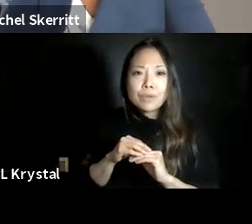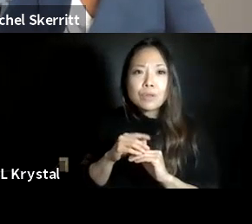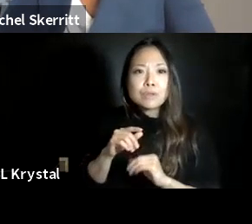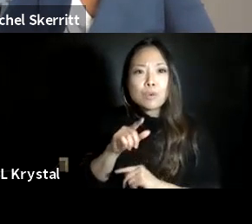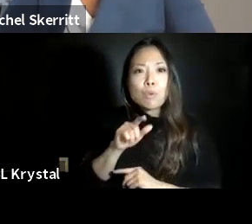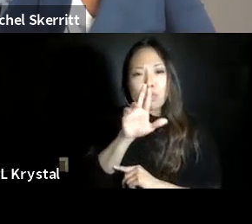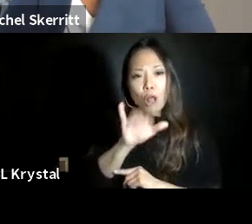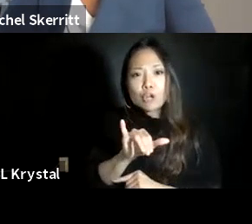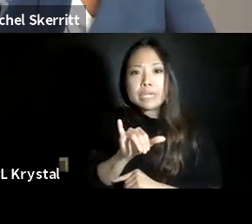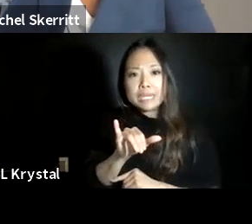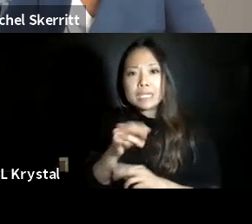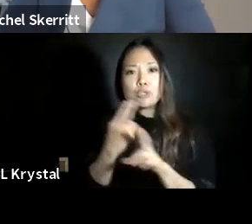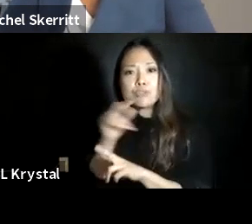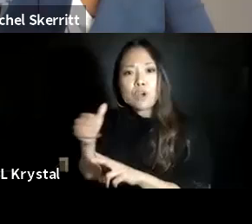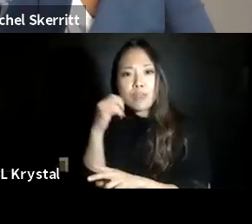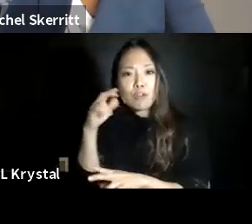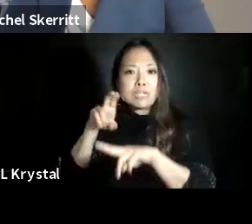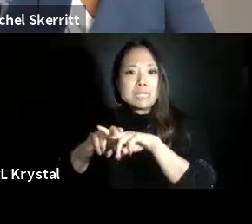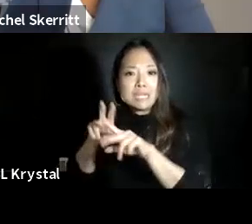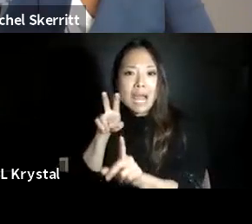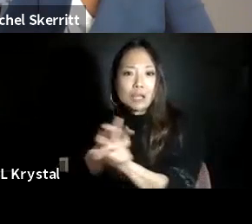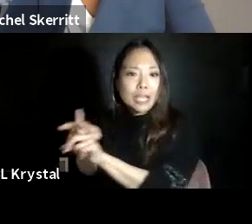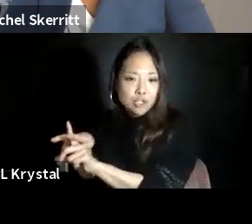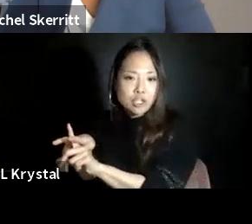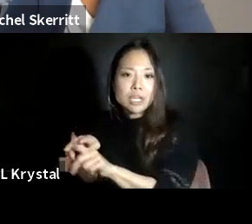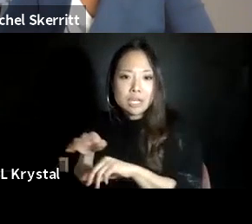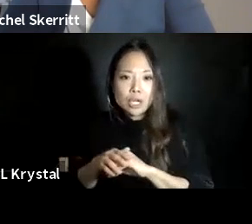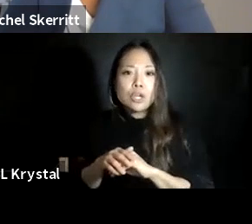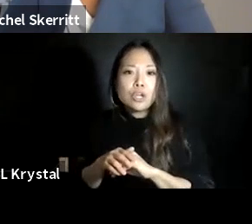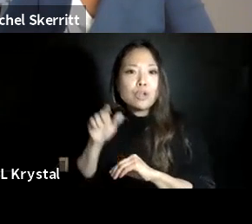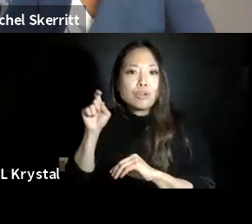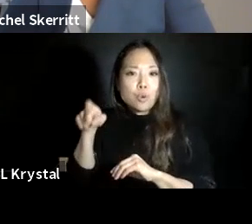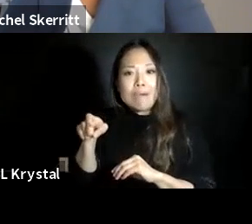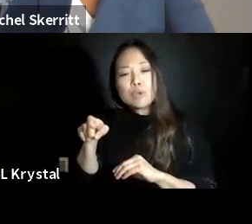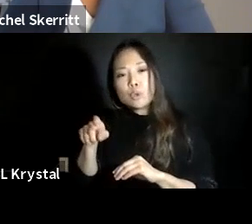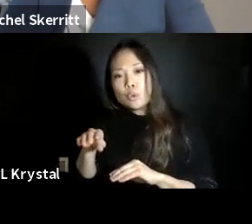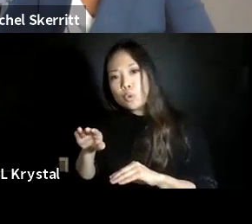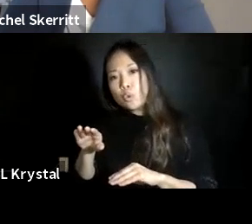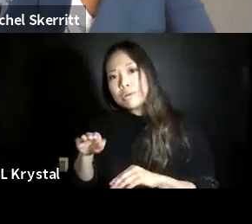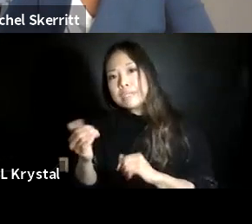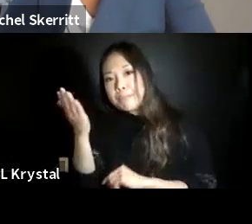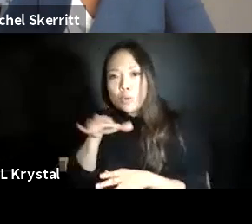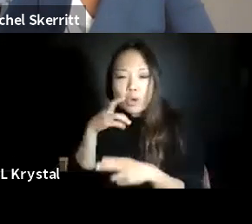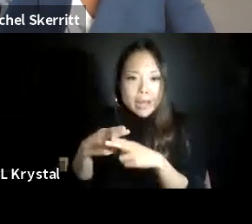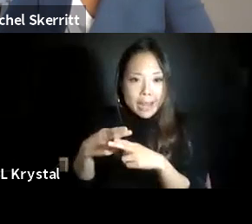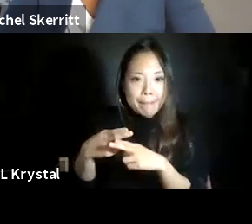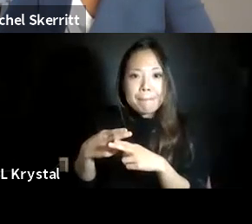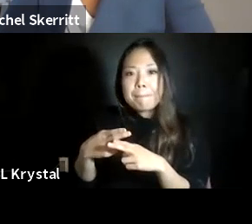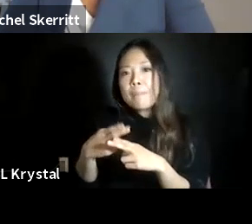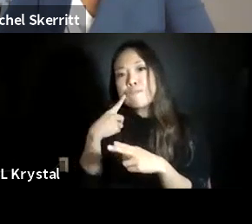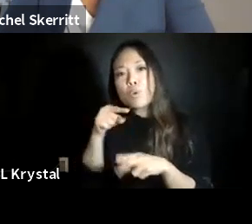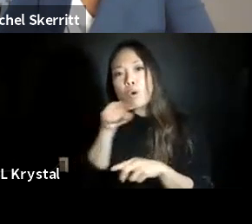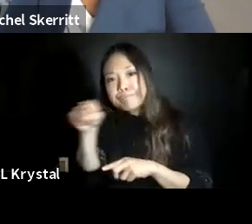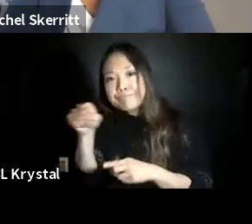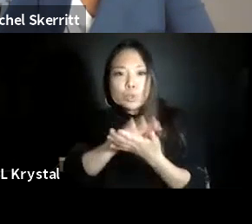district, right? Yes. You gotta put your name in for a particular school and then your number either pops or it doesn't. Okay, all